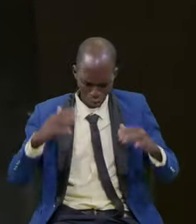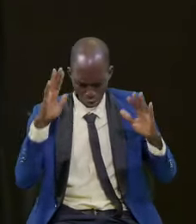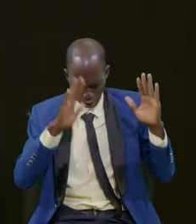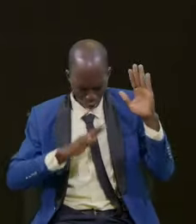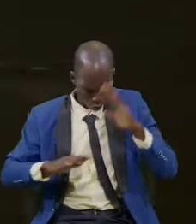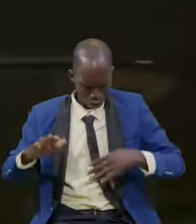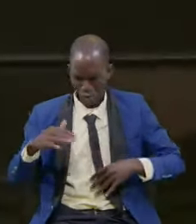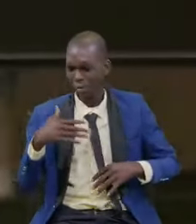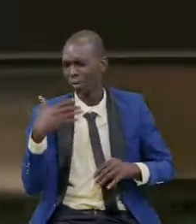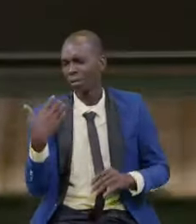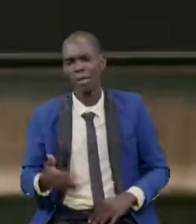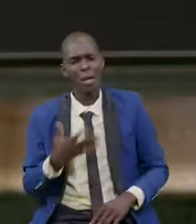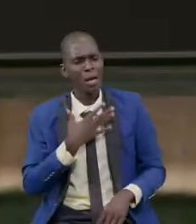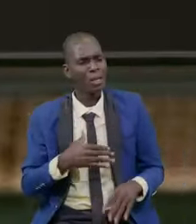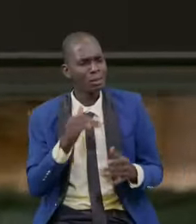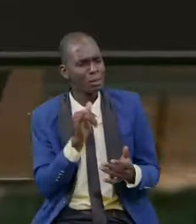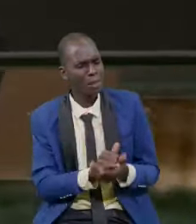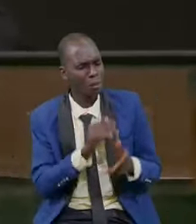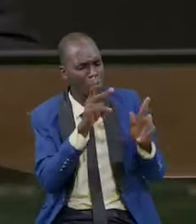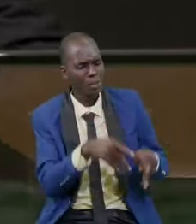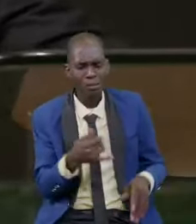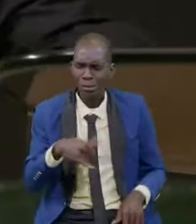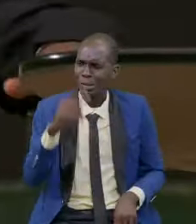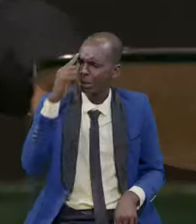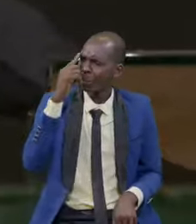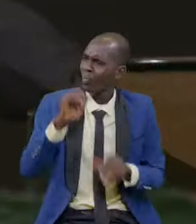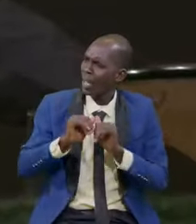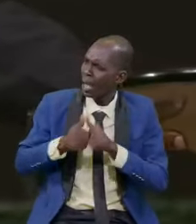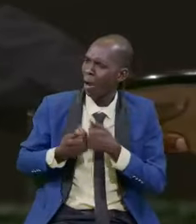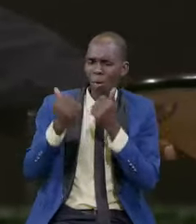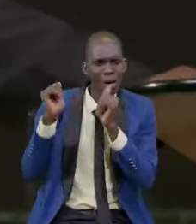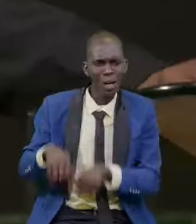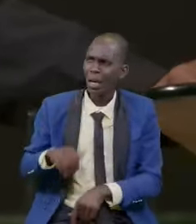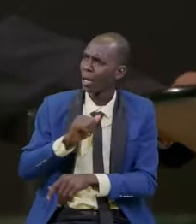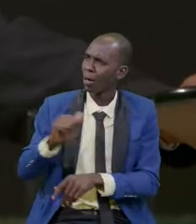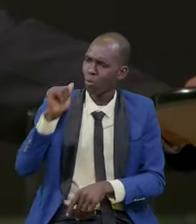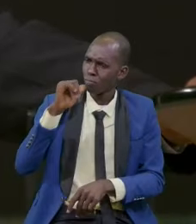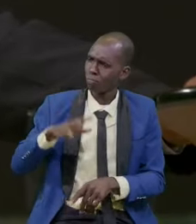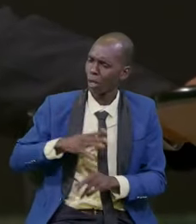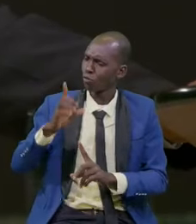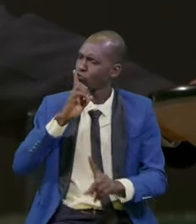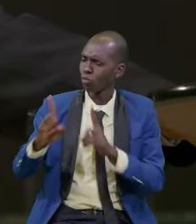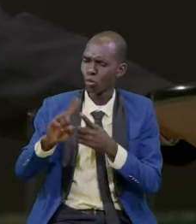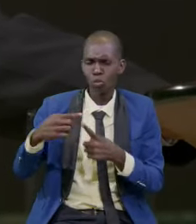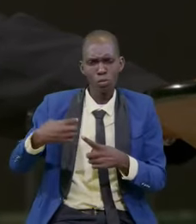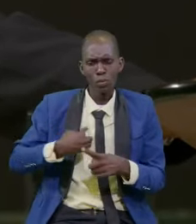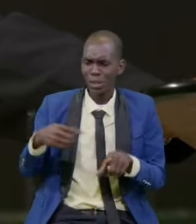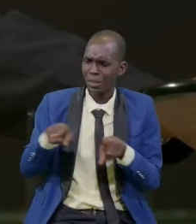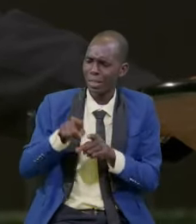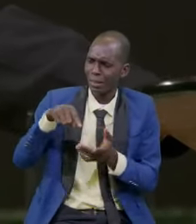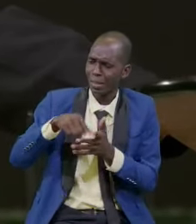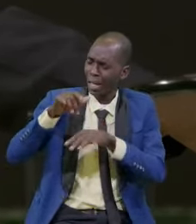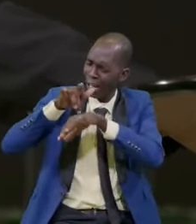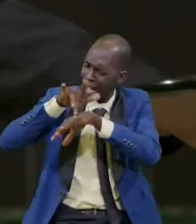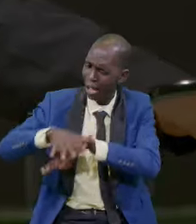woman, how can a man say this early in the morning to somebody? While you're happy